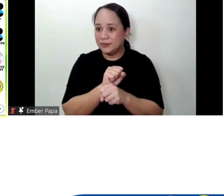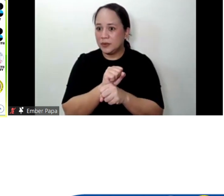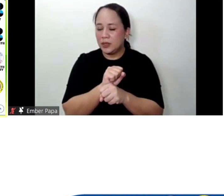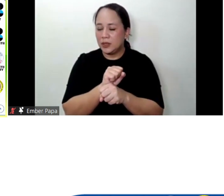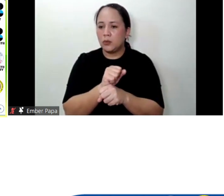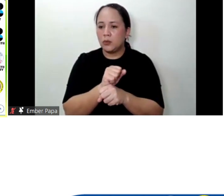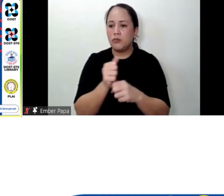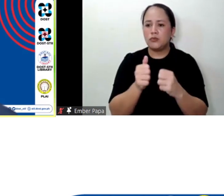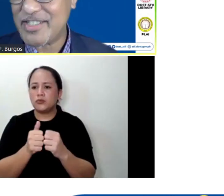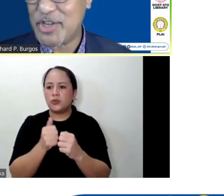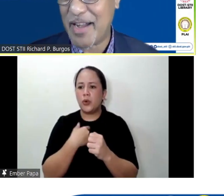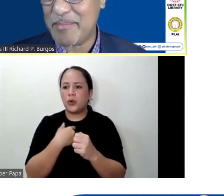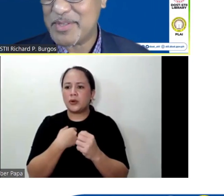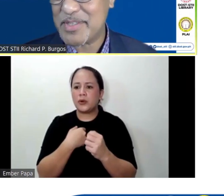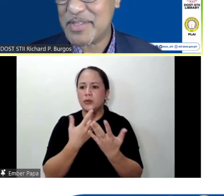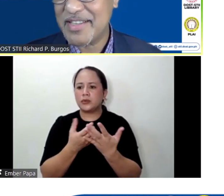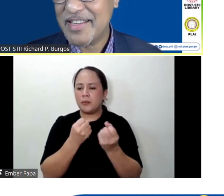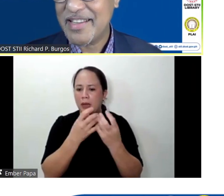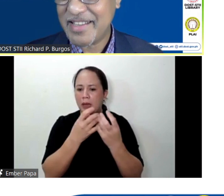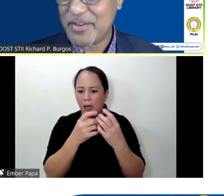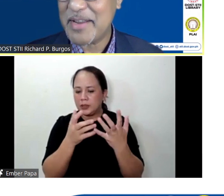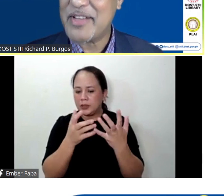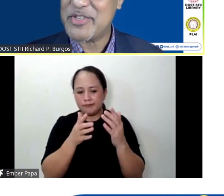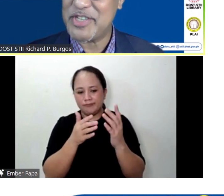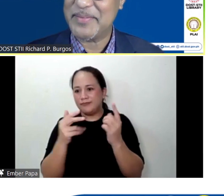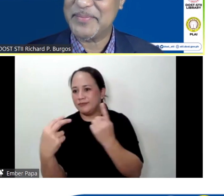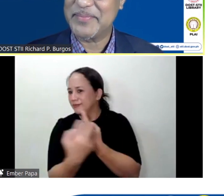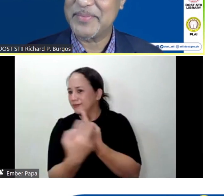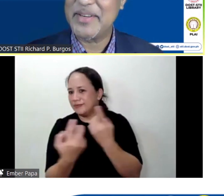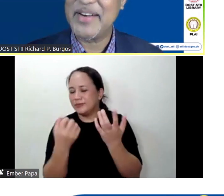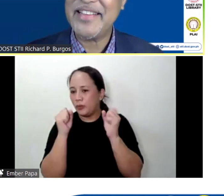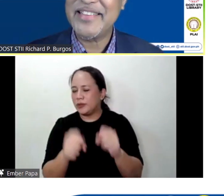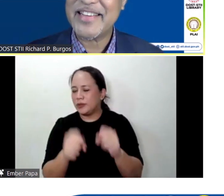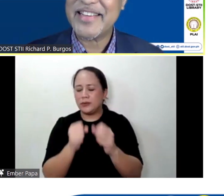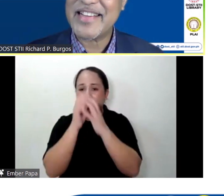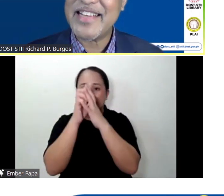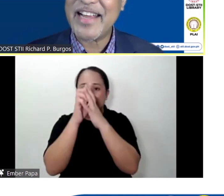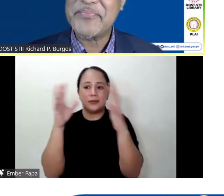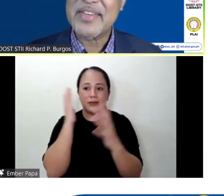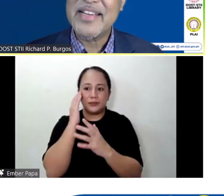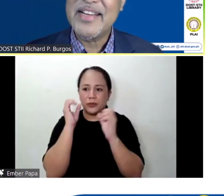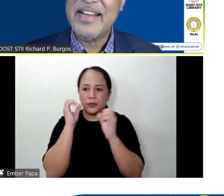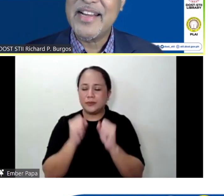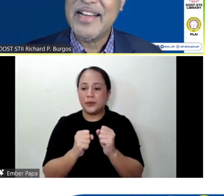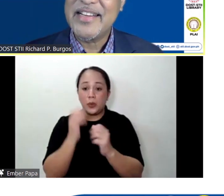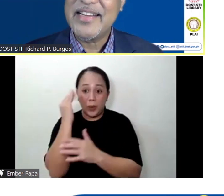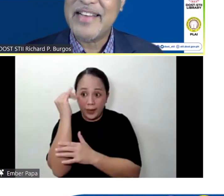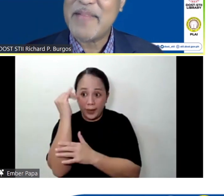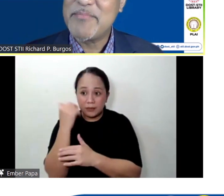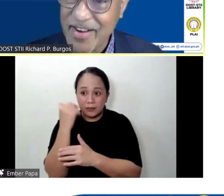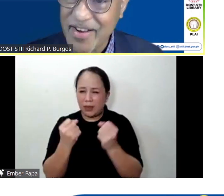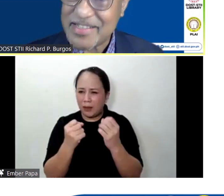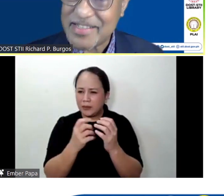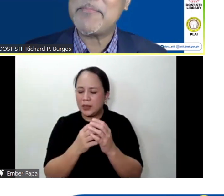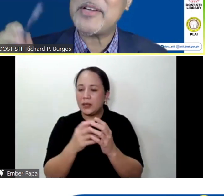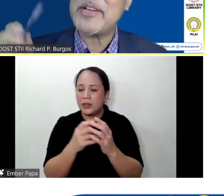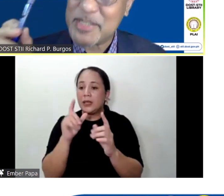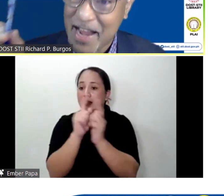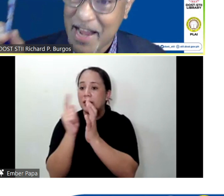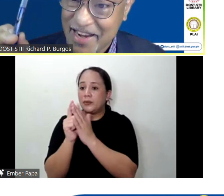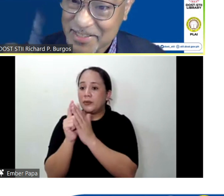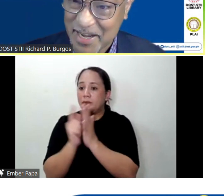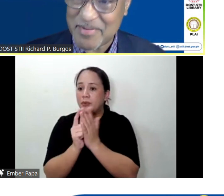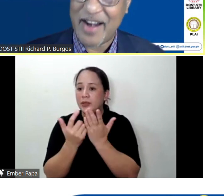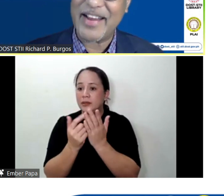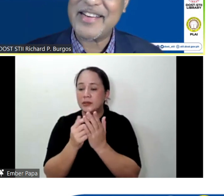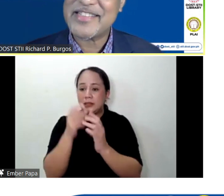most multifaceted jobs that you can imagine. All right, kasi librarians, and especially